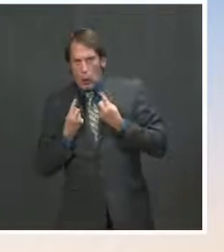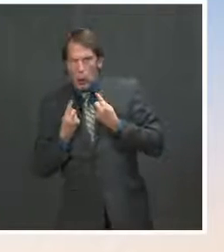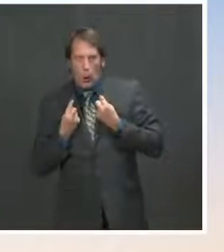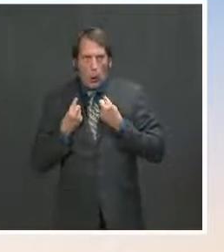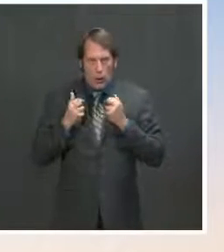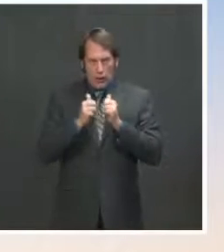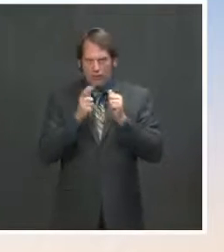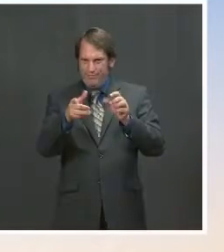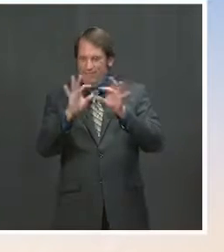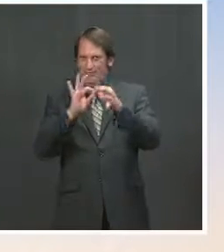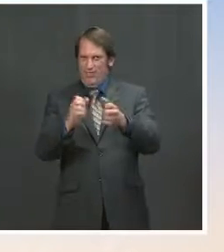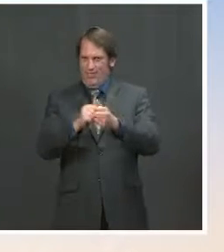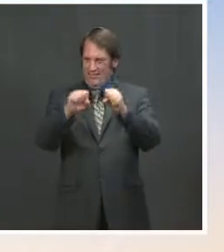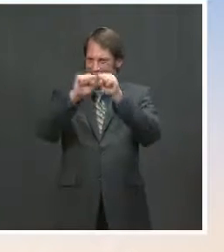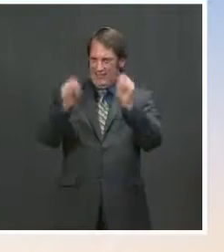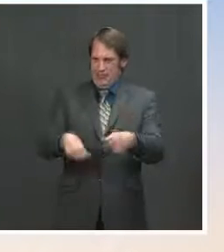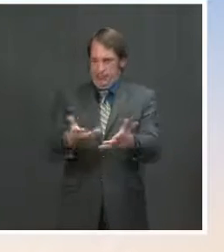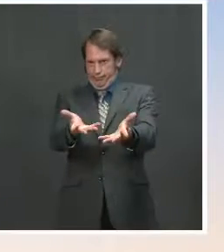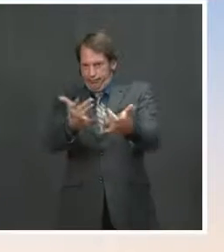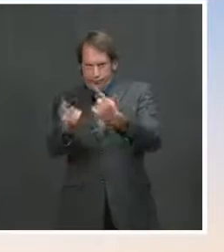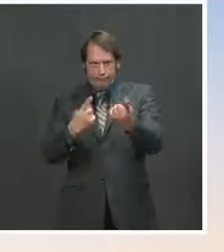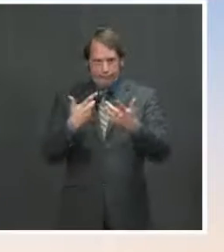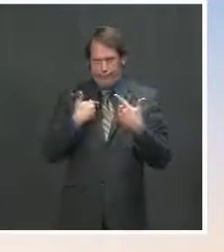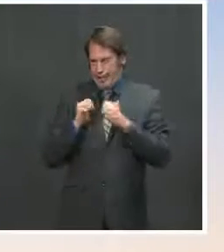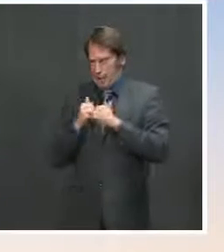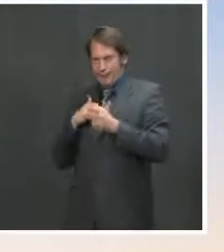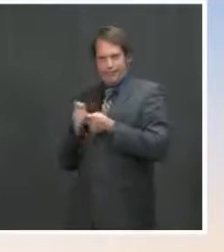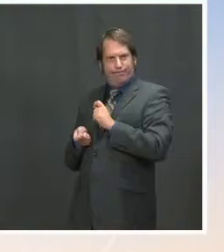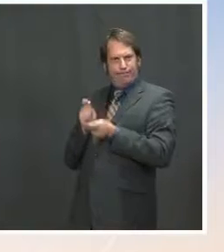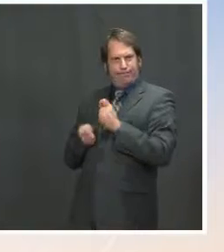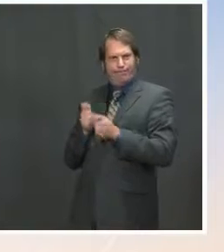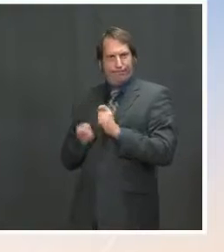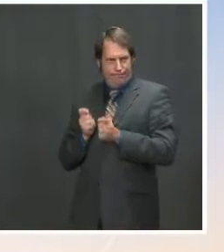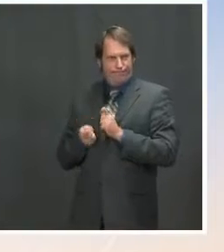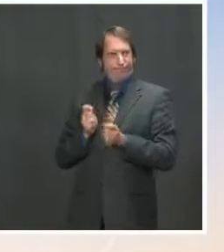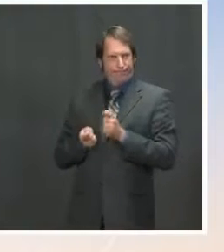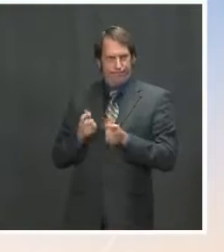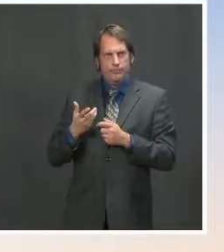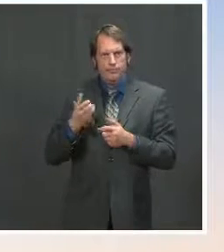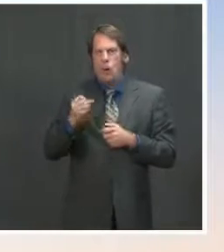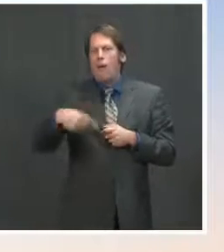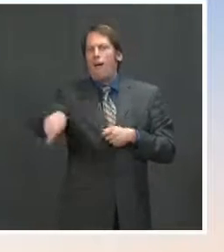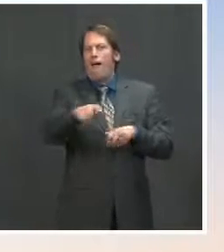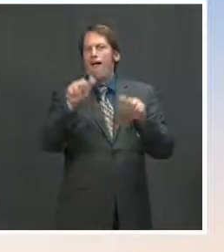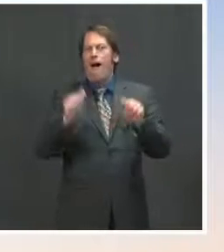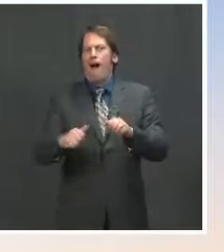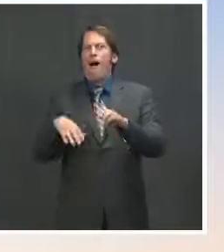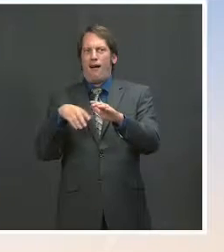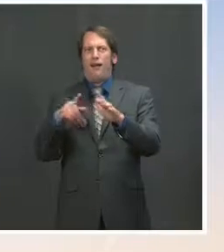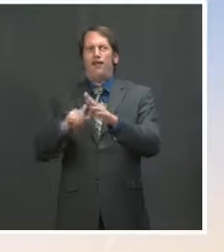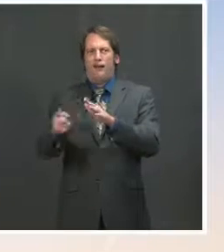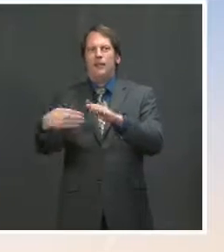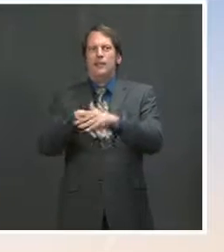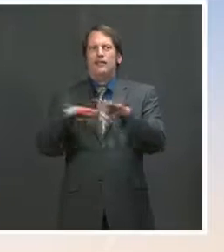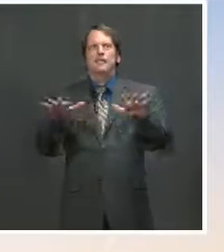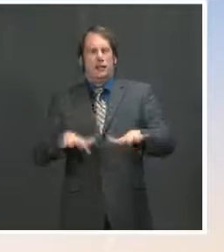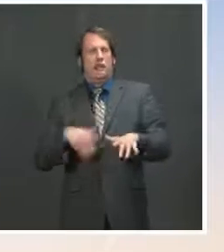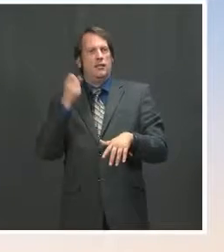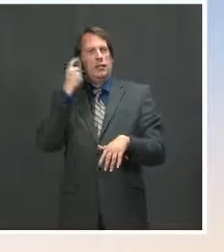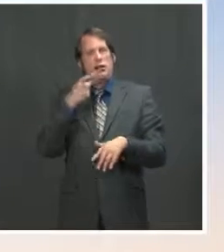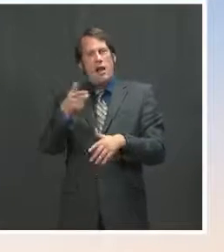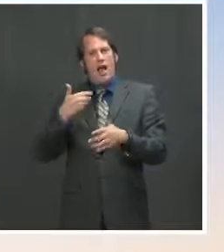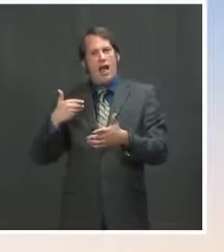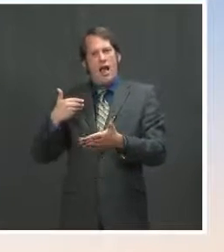were. The Office of Refugee Resettlement, which oversees, while there have been different pots of money and different personnel, has both